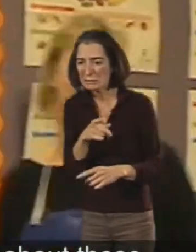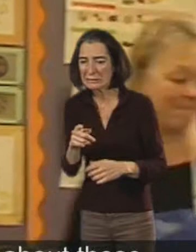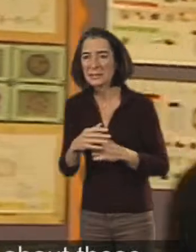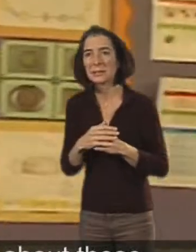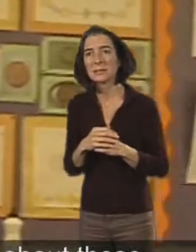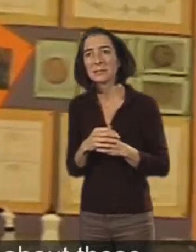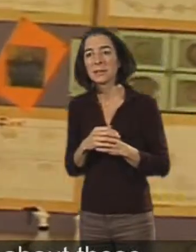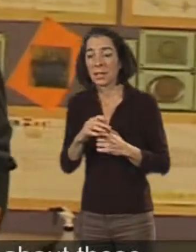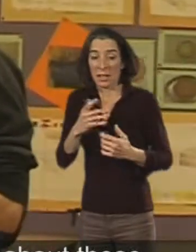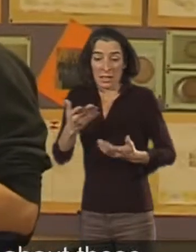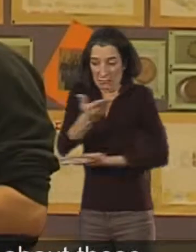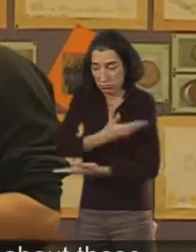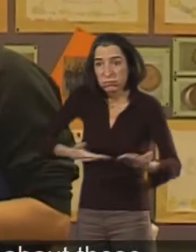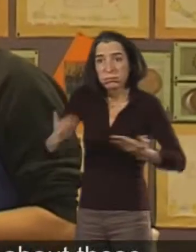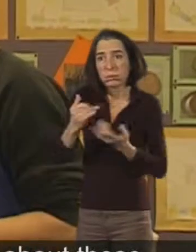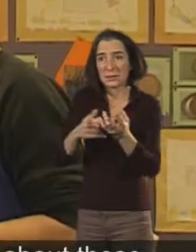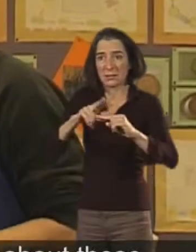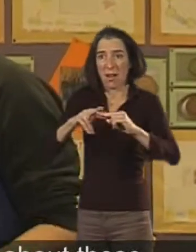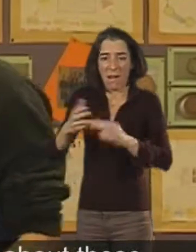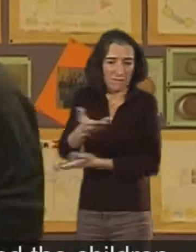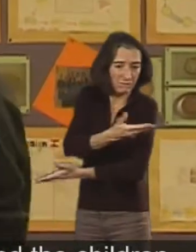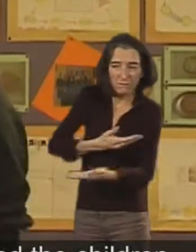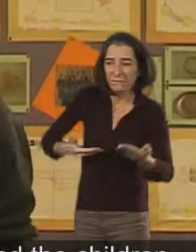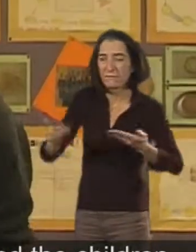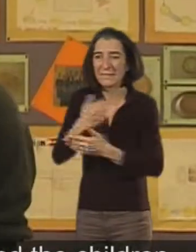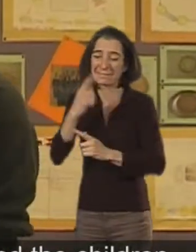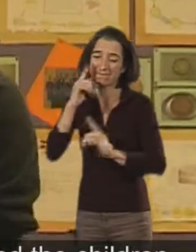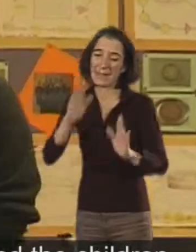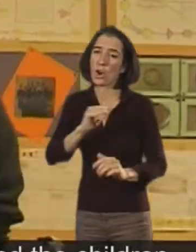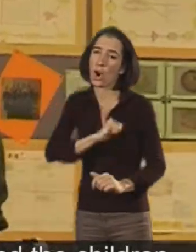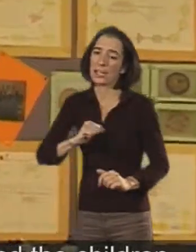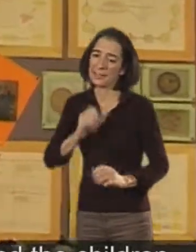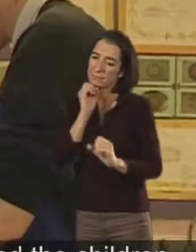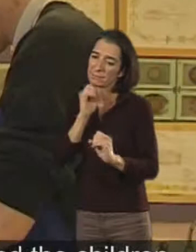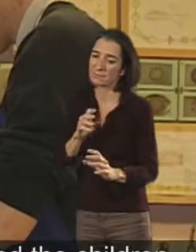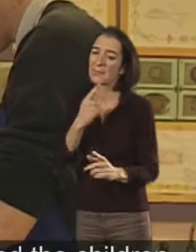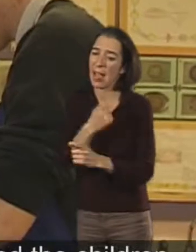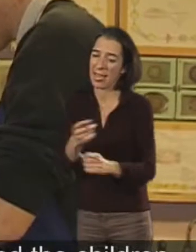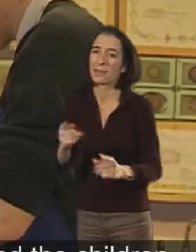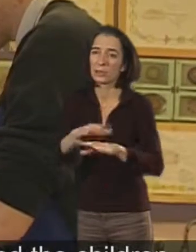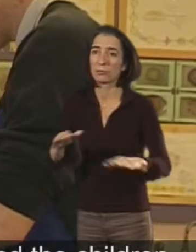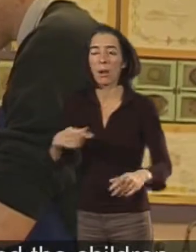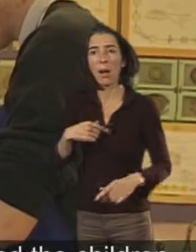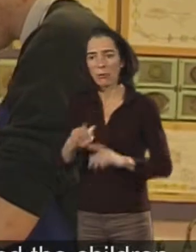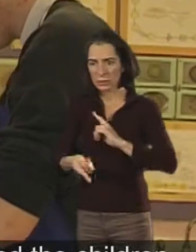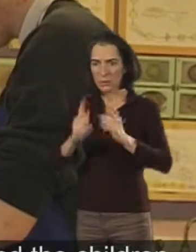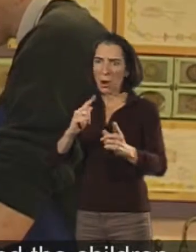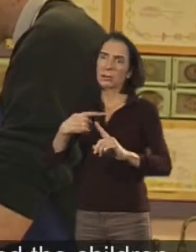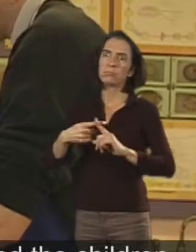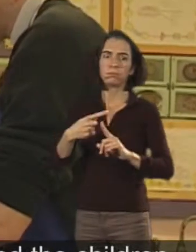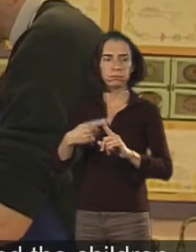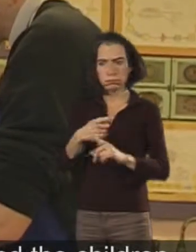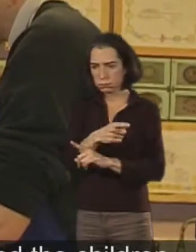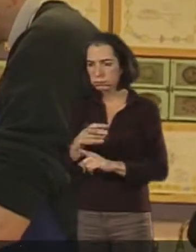children? And after some debate we said we need to be honest with them, and the children have responded very,